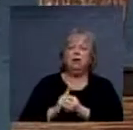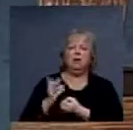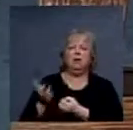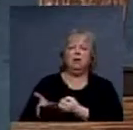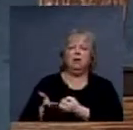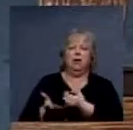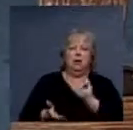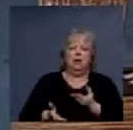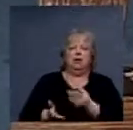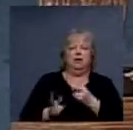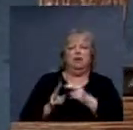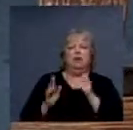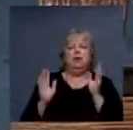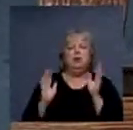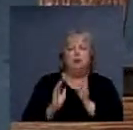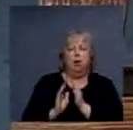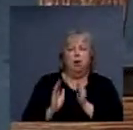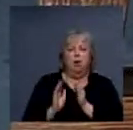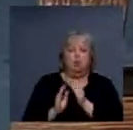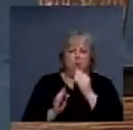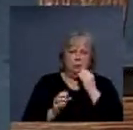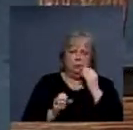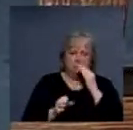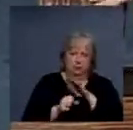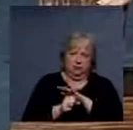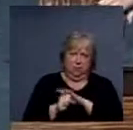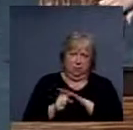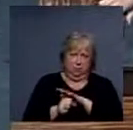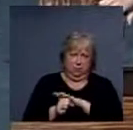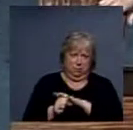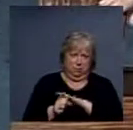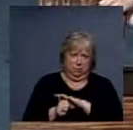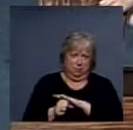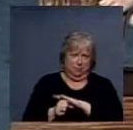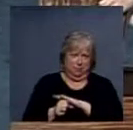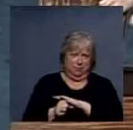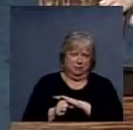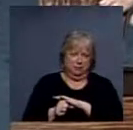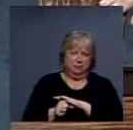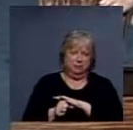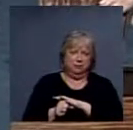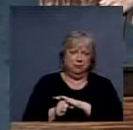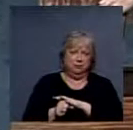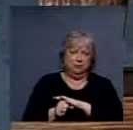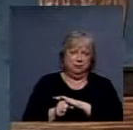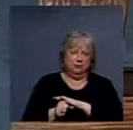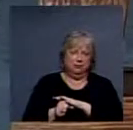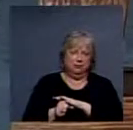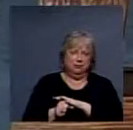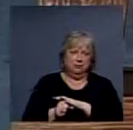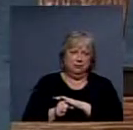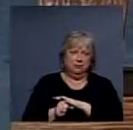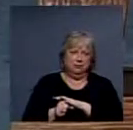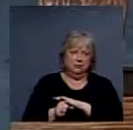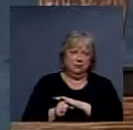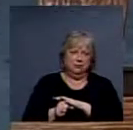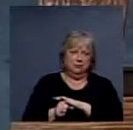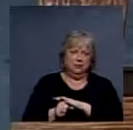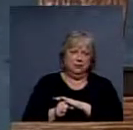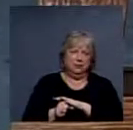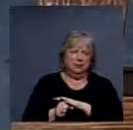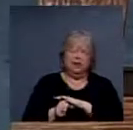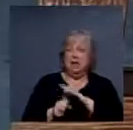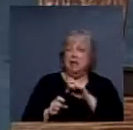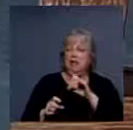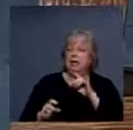this is a very small neighborhood, but I just, if I could ask